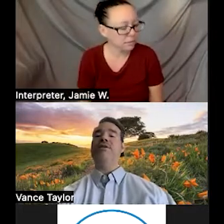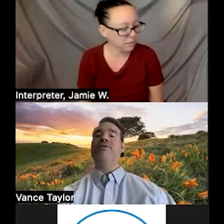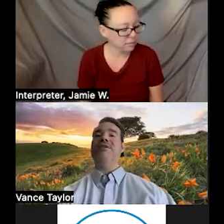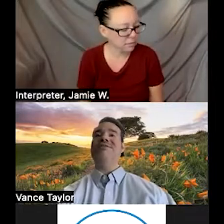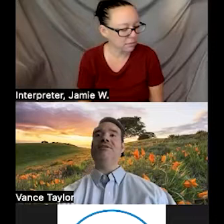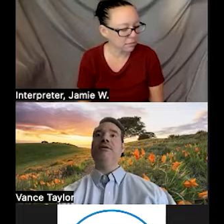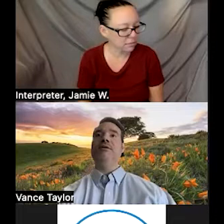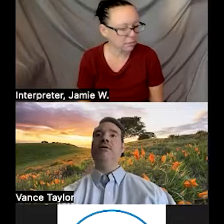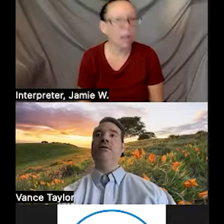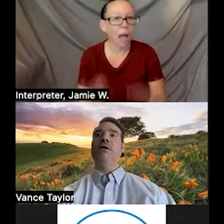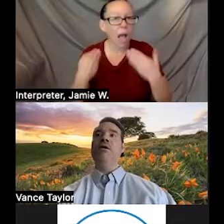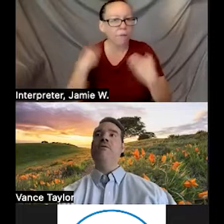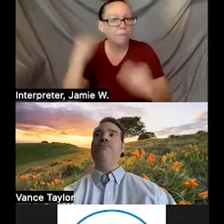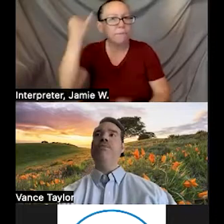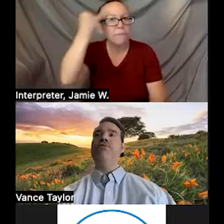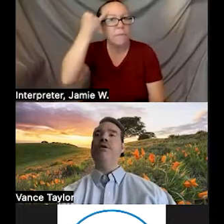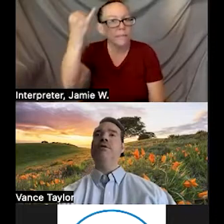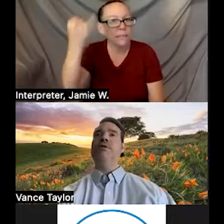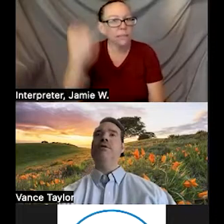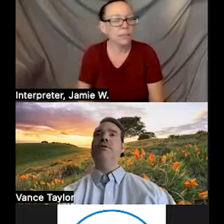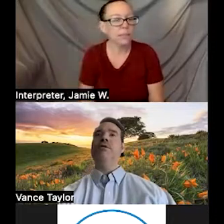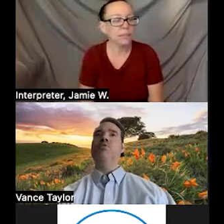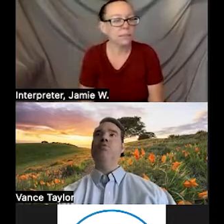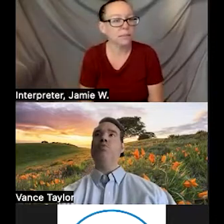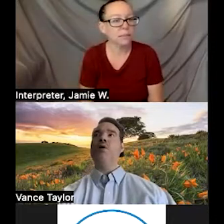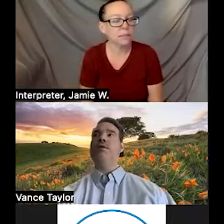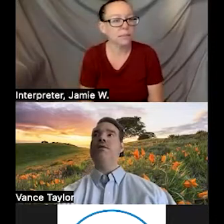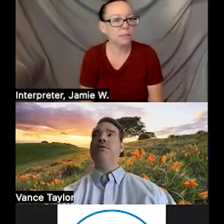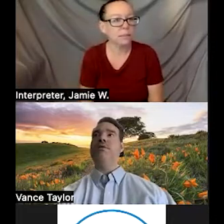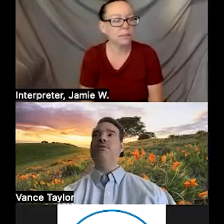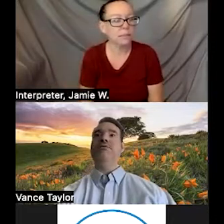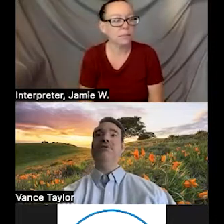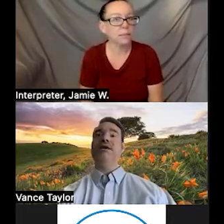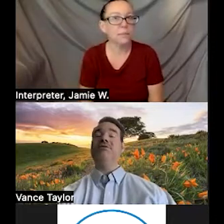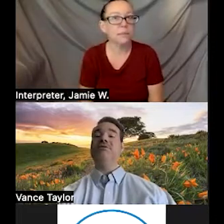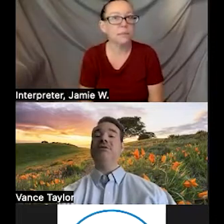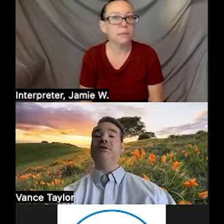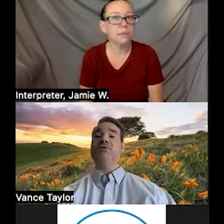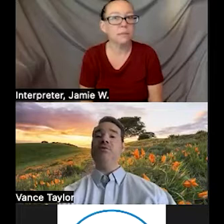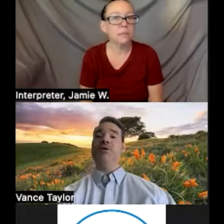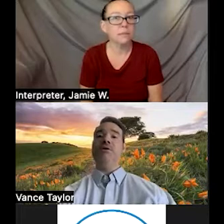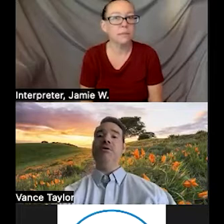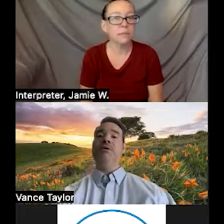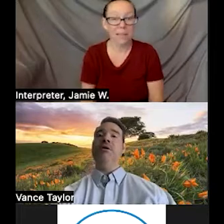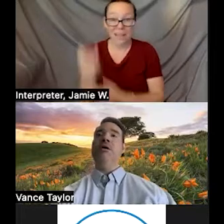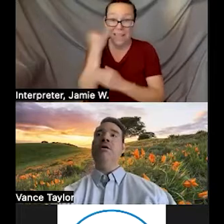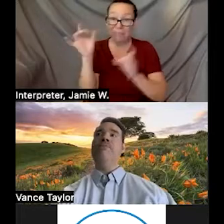I've got this idea that when there's disasters, let's say an